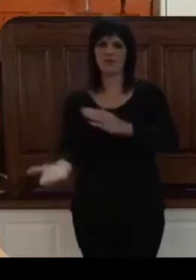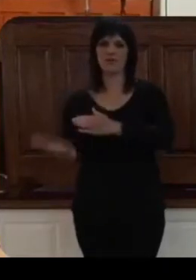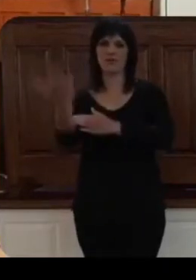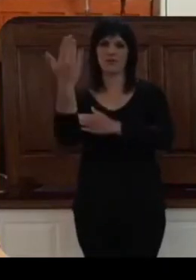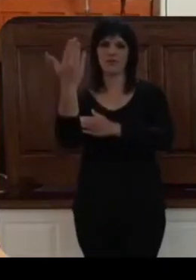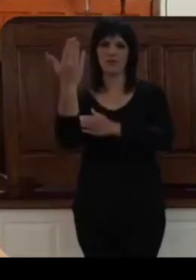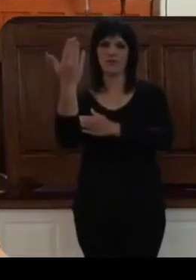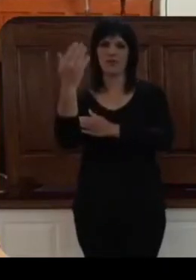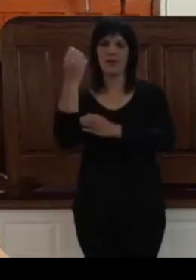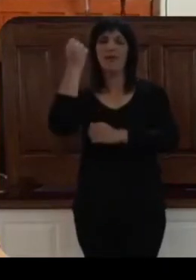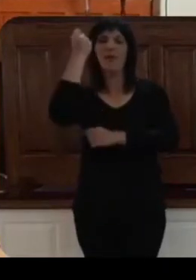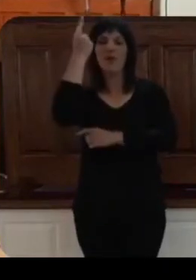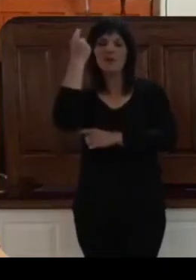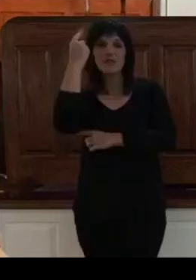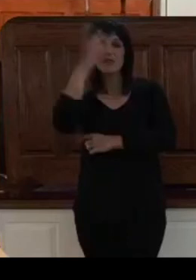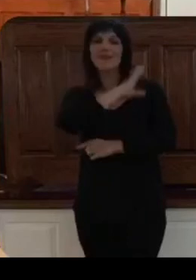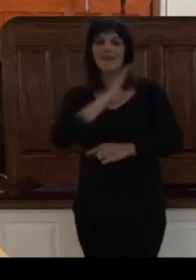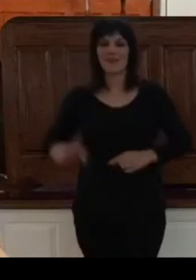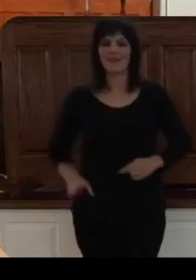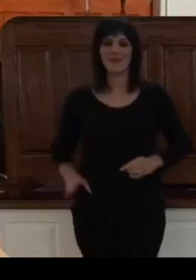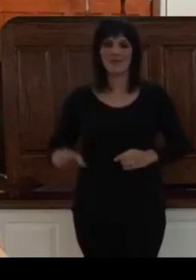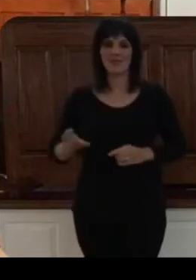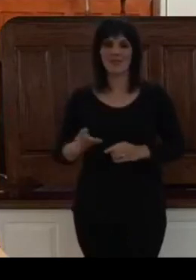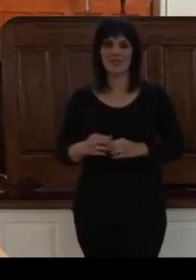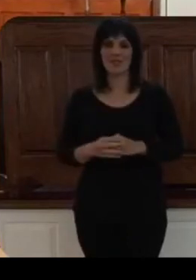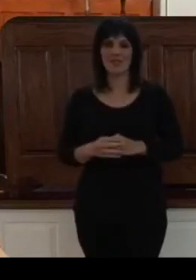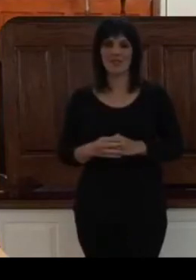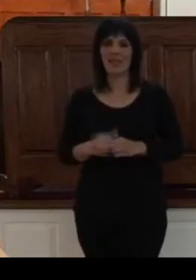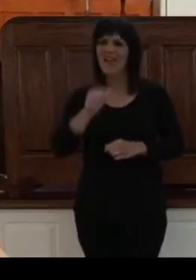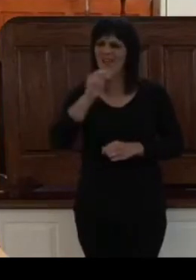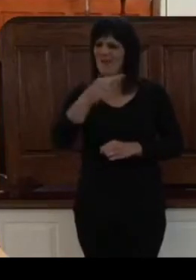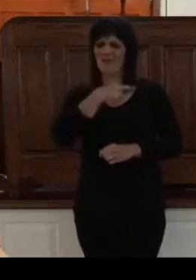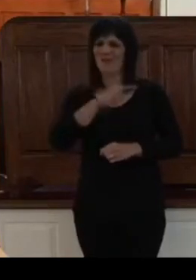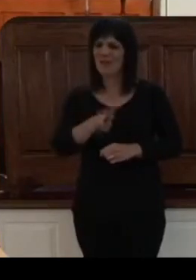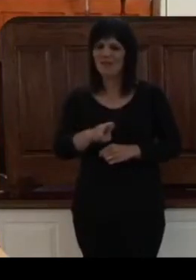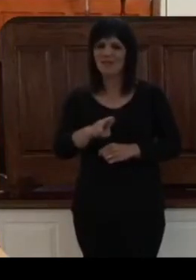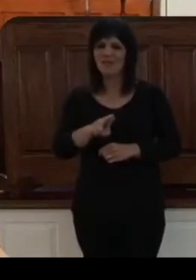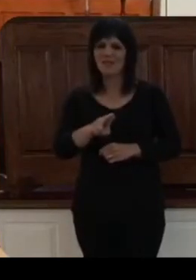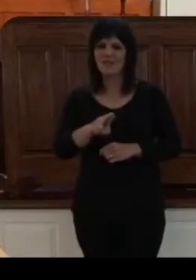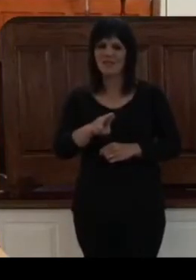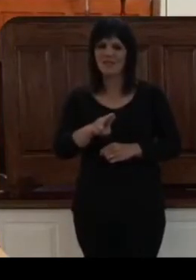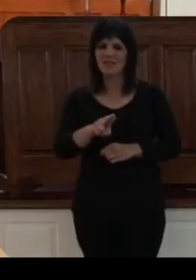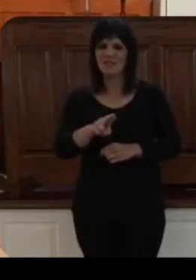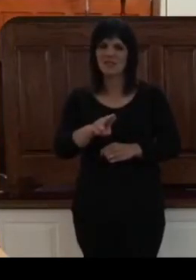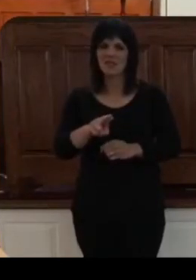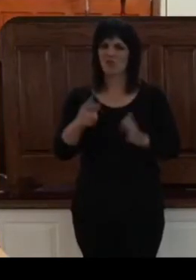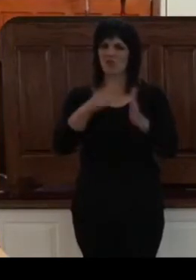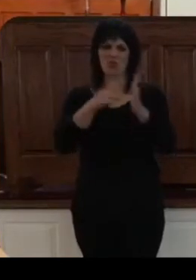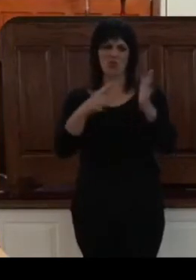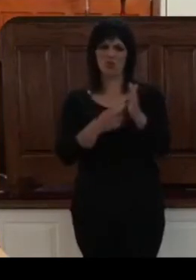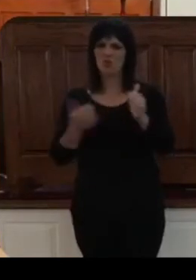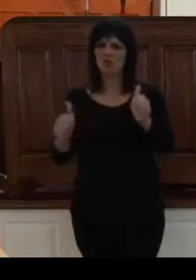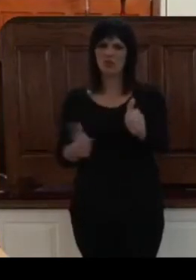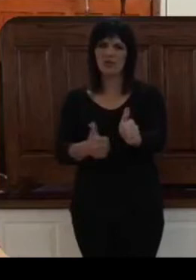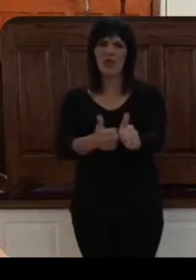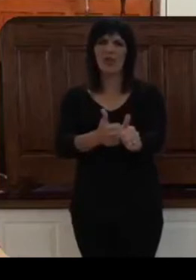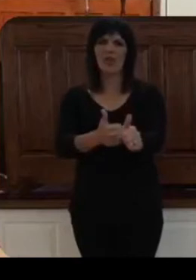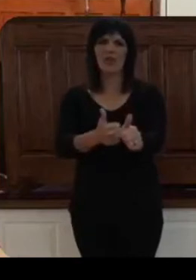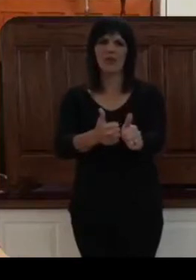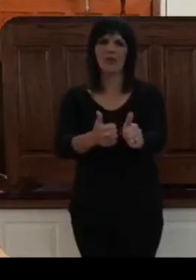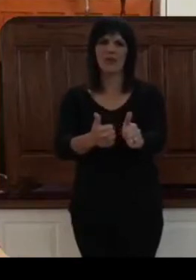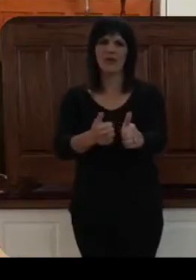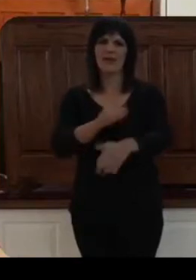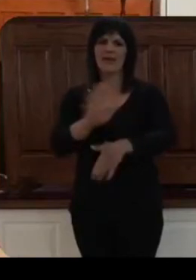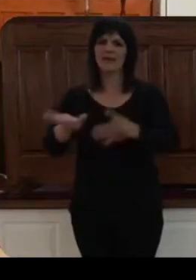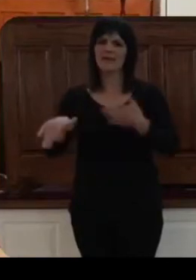a real picture of what Christianity is. It's not just some religion, some list of rules that we follow. It's all about